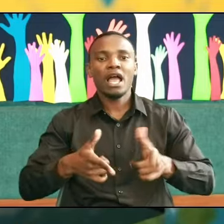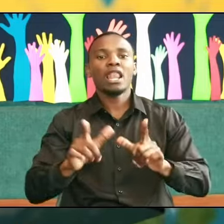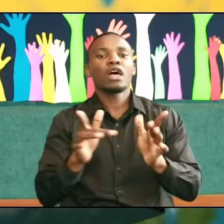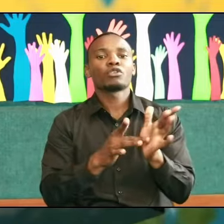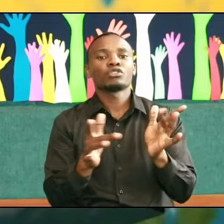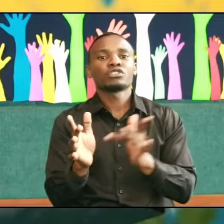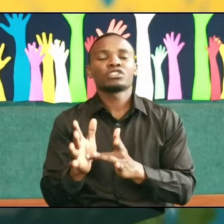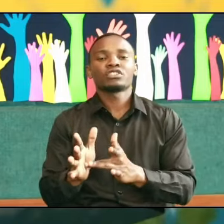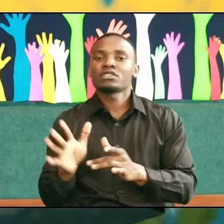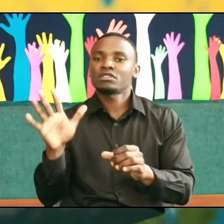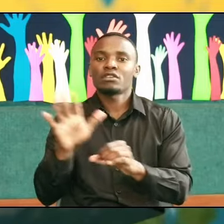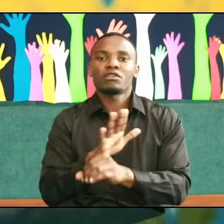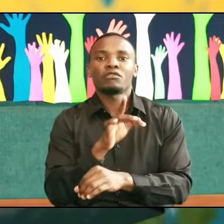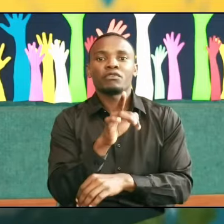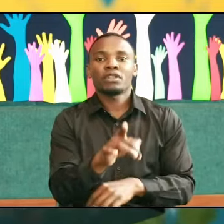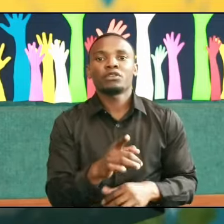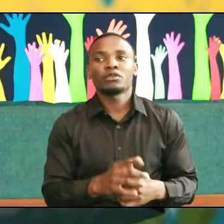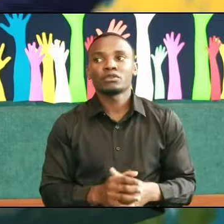it.